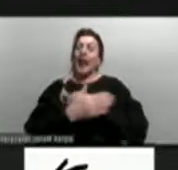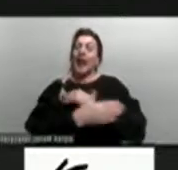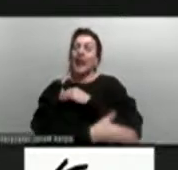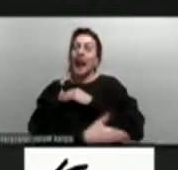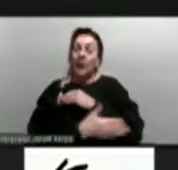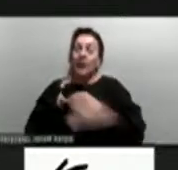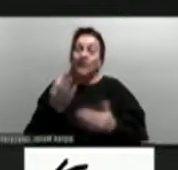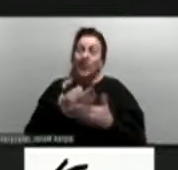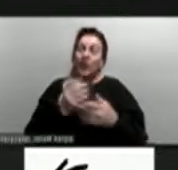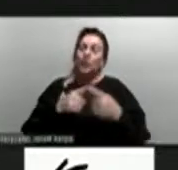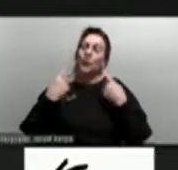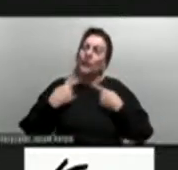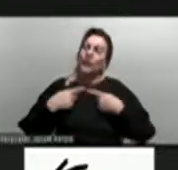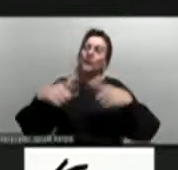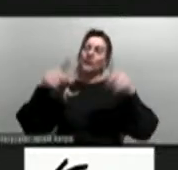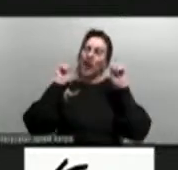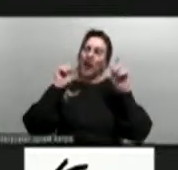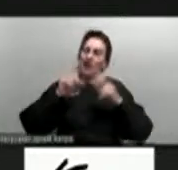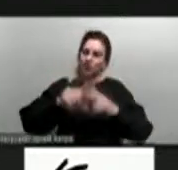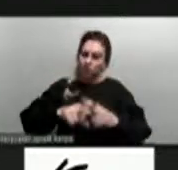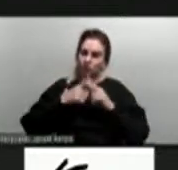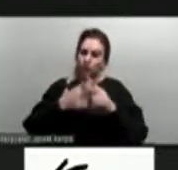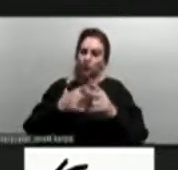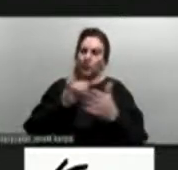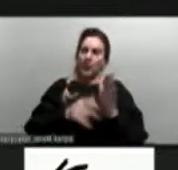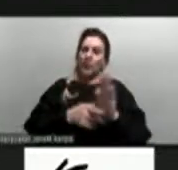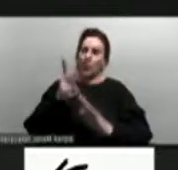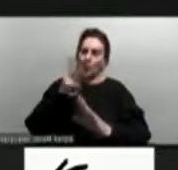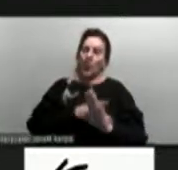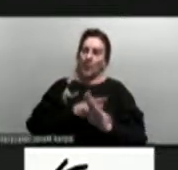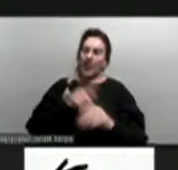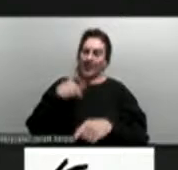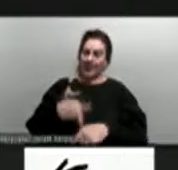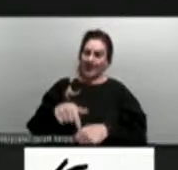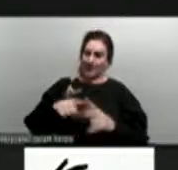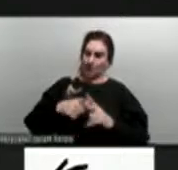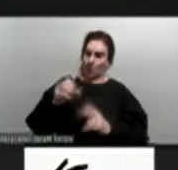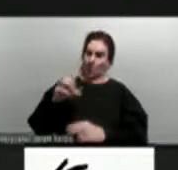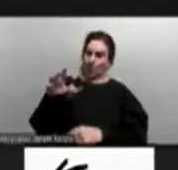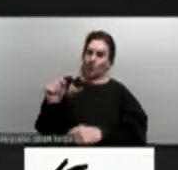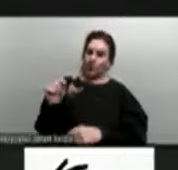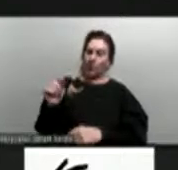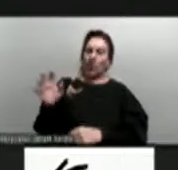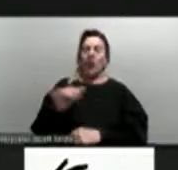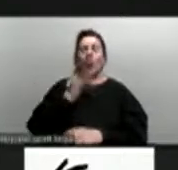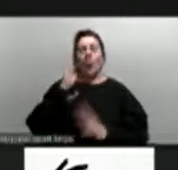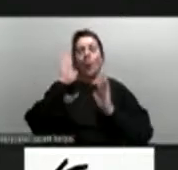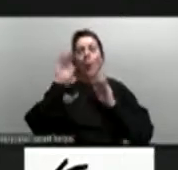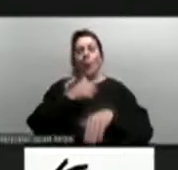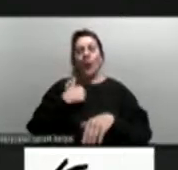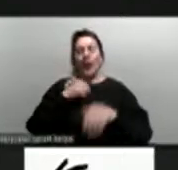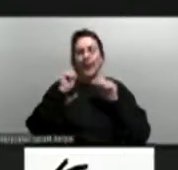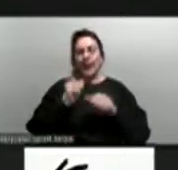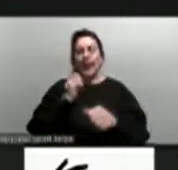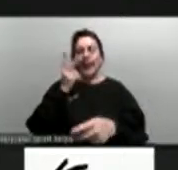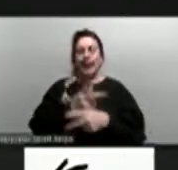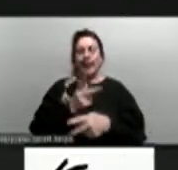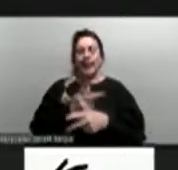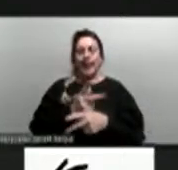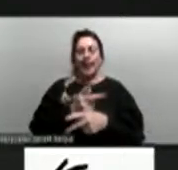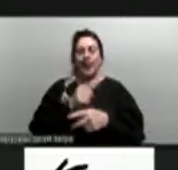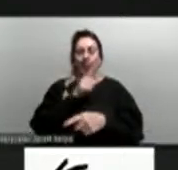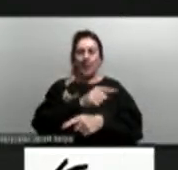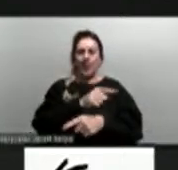put it in place and start it this upcoming October. And also, I hope that we can keep our millage rate the same in the